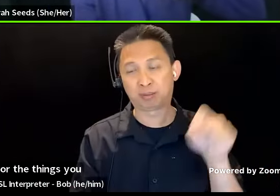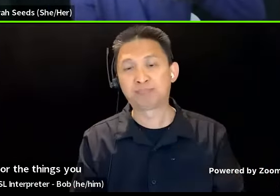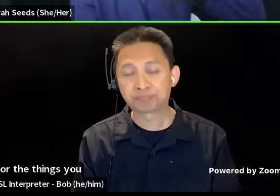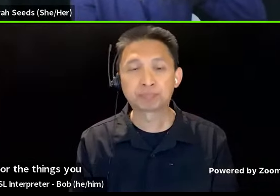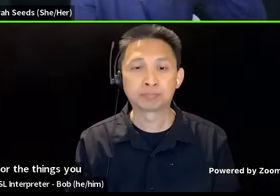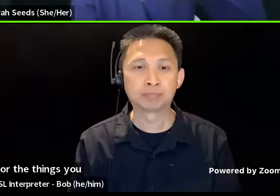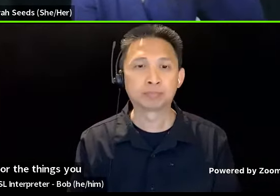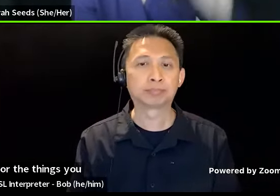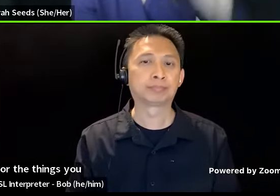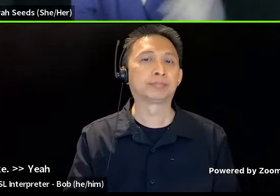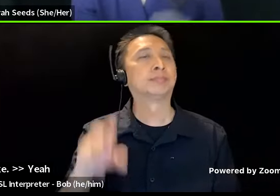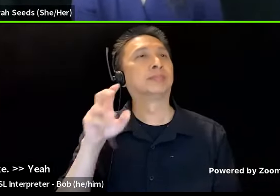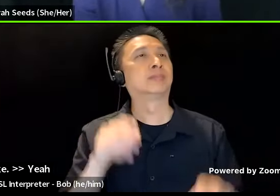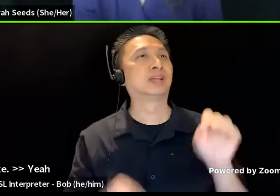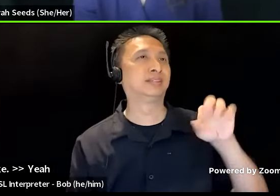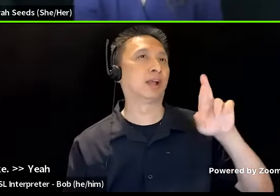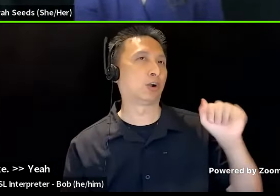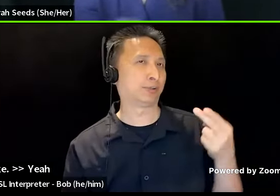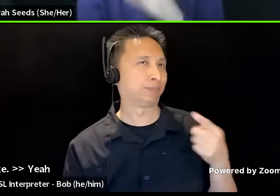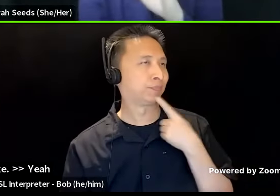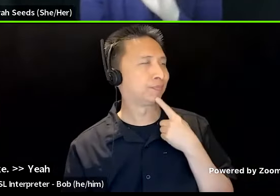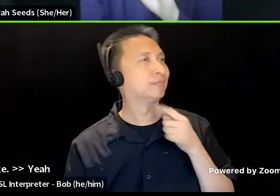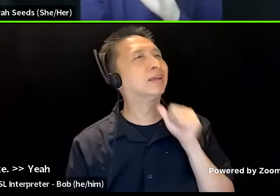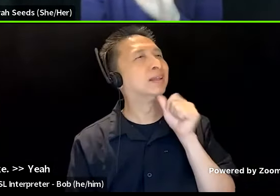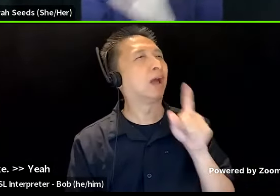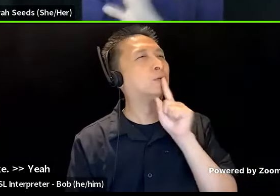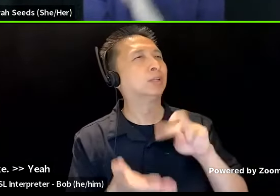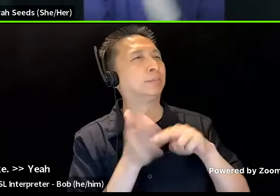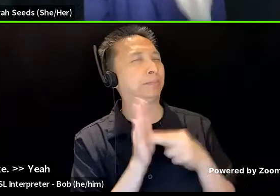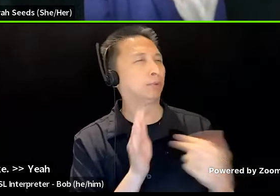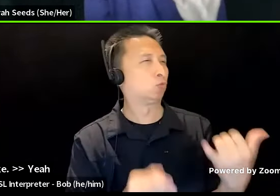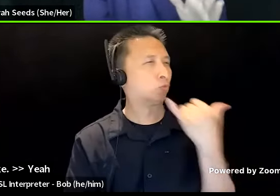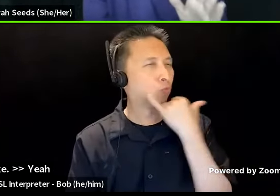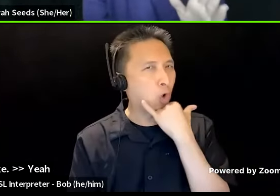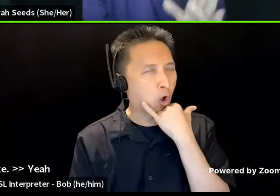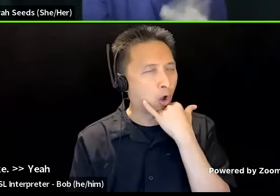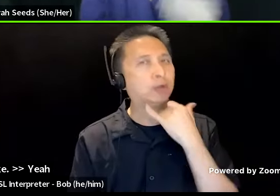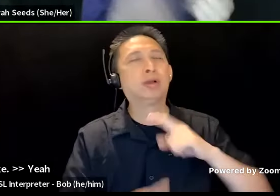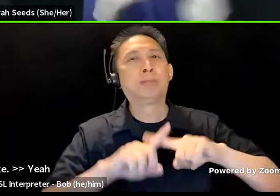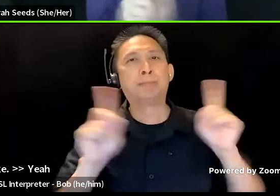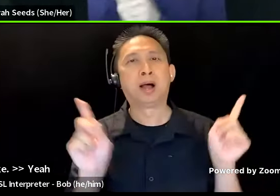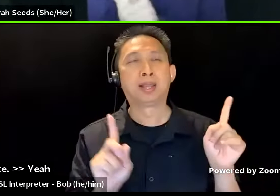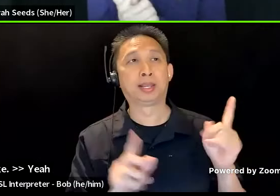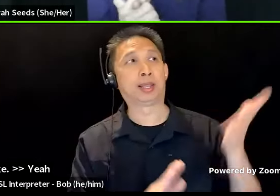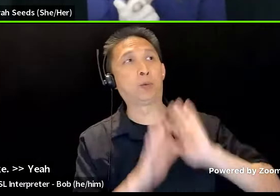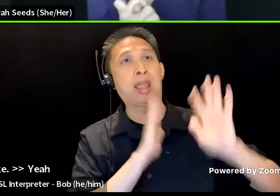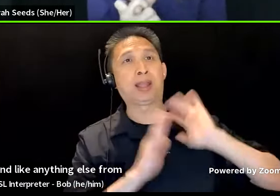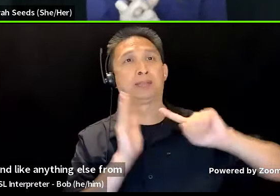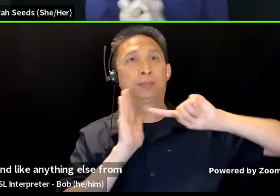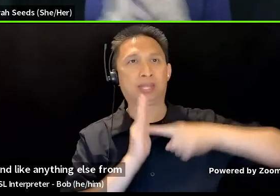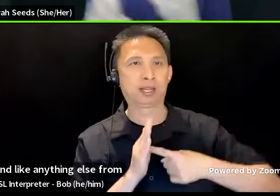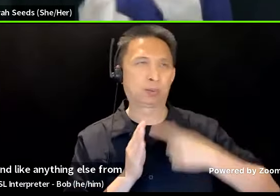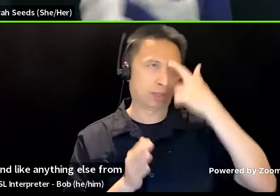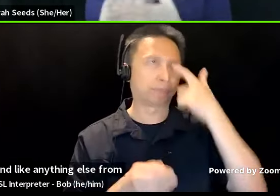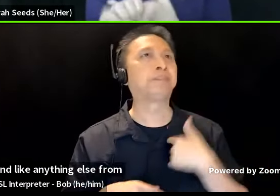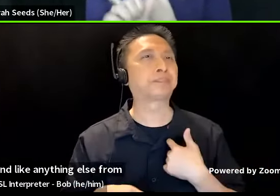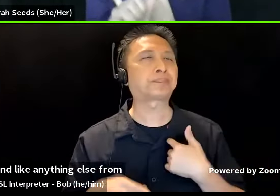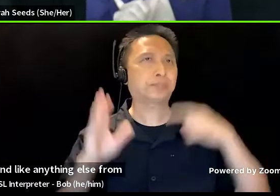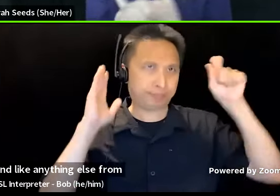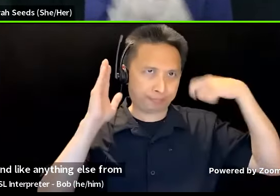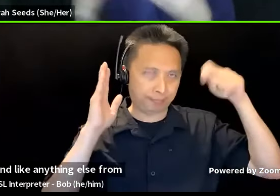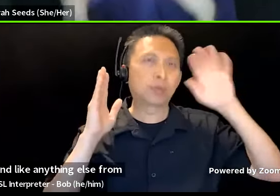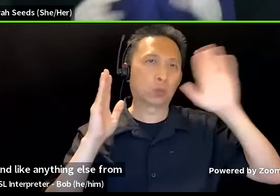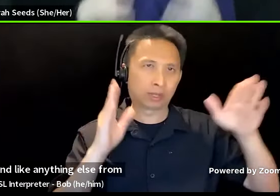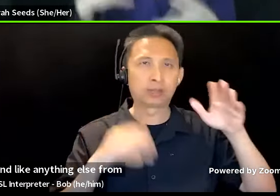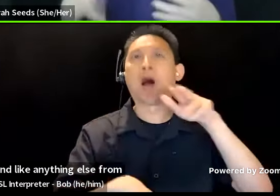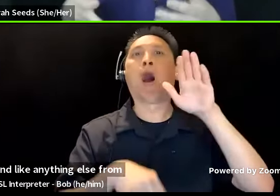not necessarily wrong things, but just like anything else, from the even beginning, we were like, we're going to shoot on the train. We have